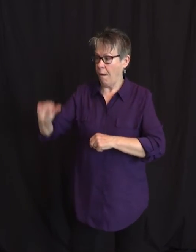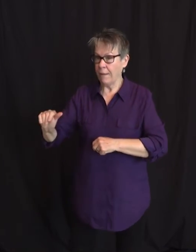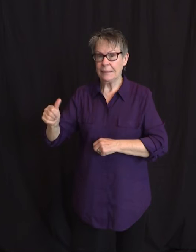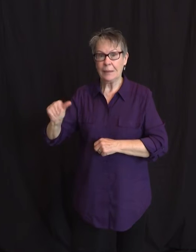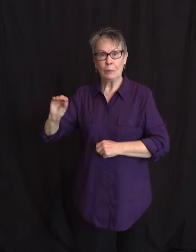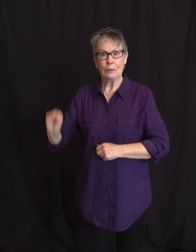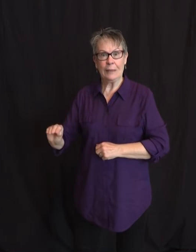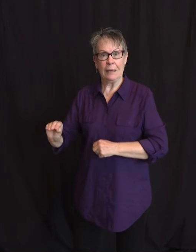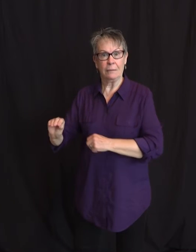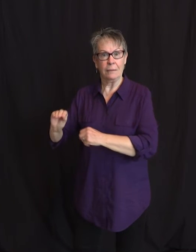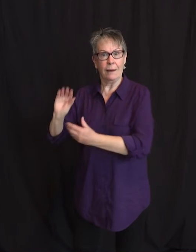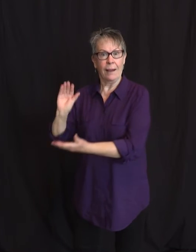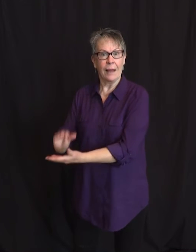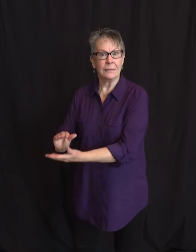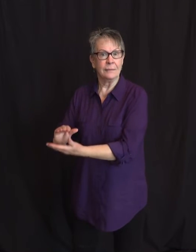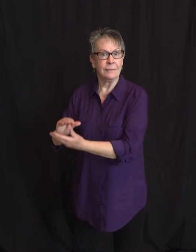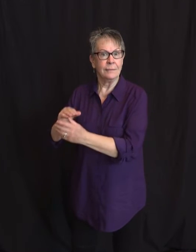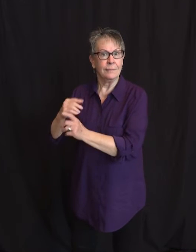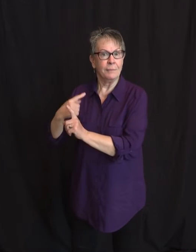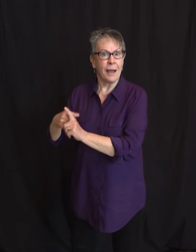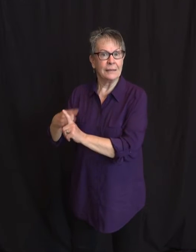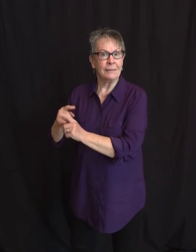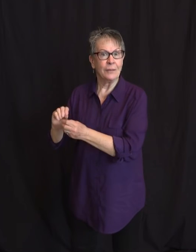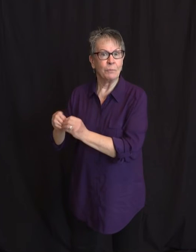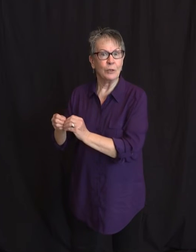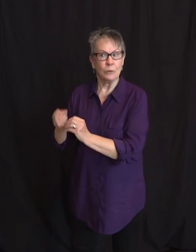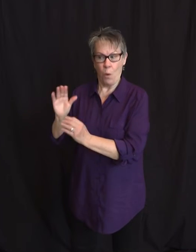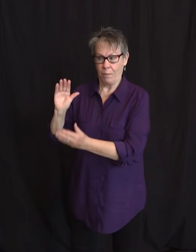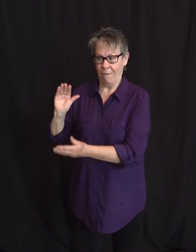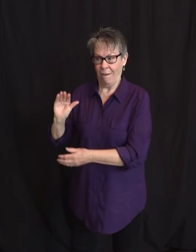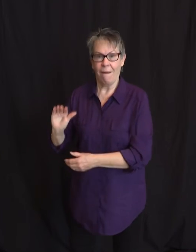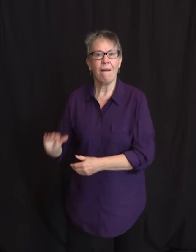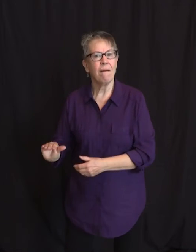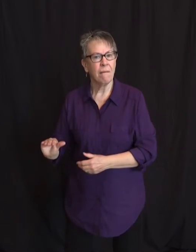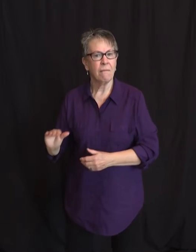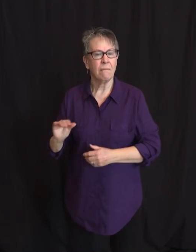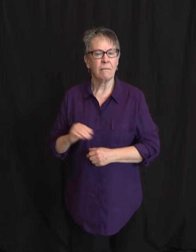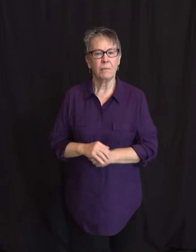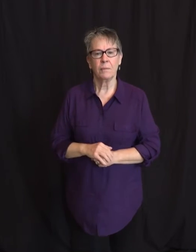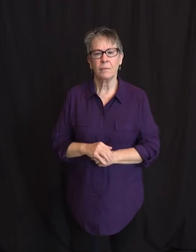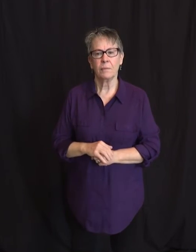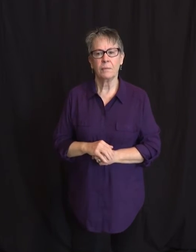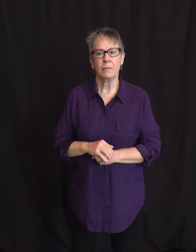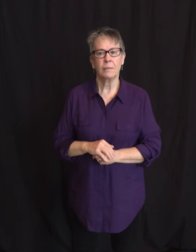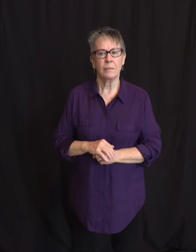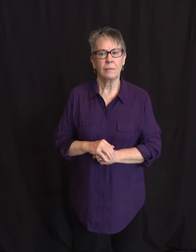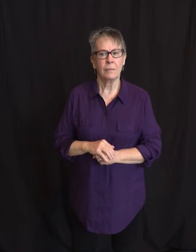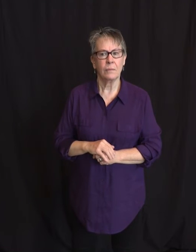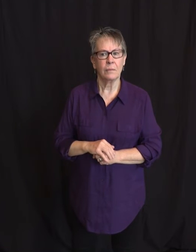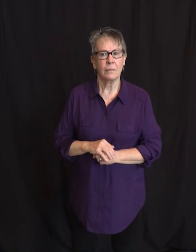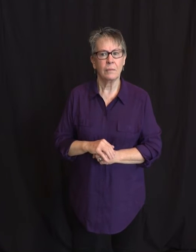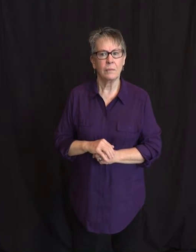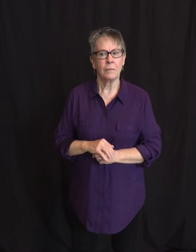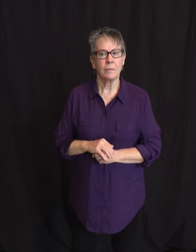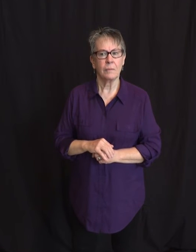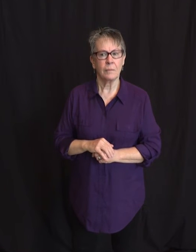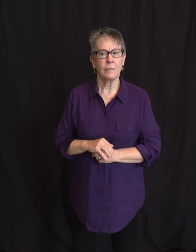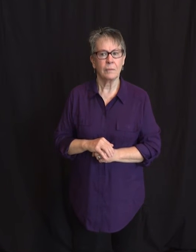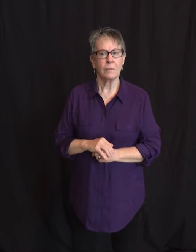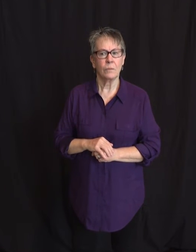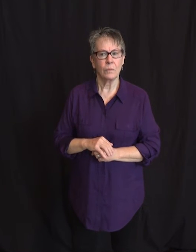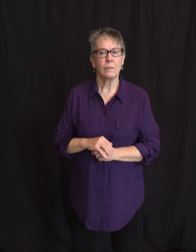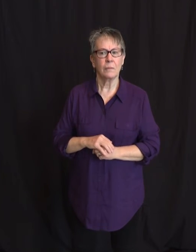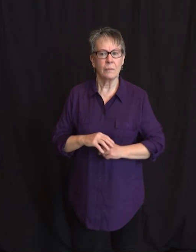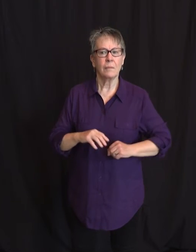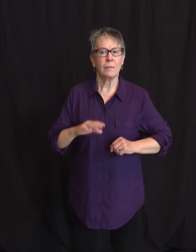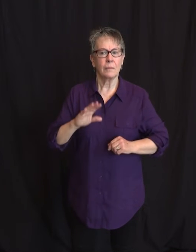if I'm right and we're right, as we expand over the next number of weeks, testing capabilities meaningfully, you're going to begin to bring in, whether